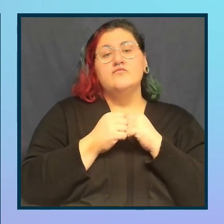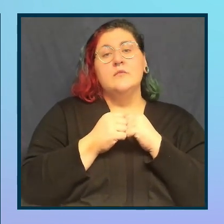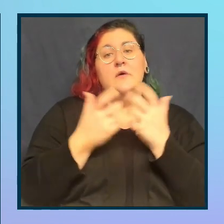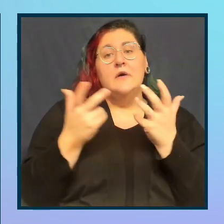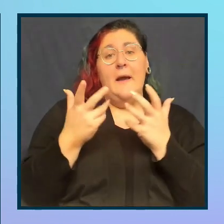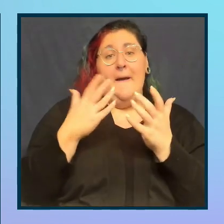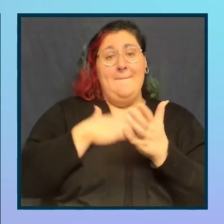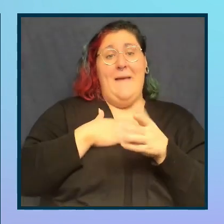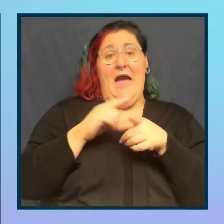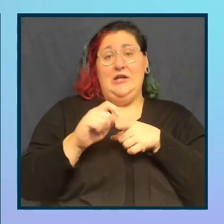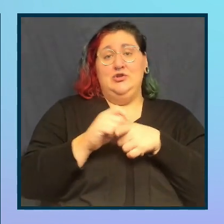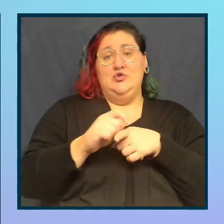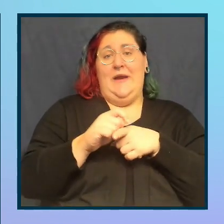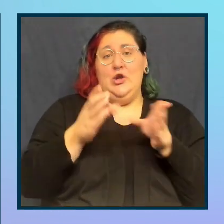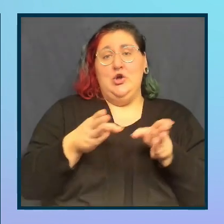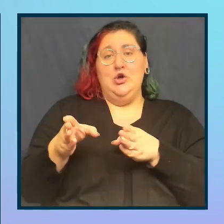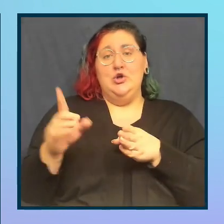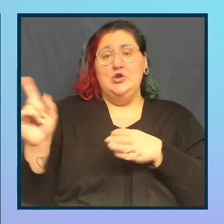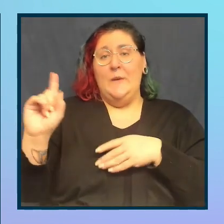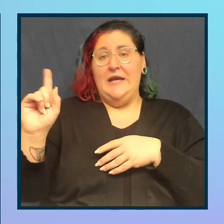Where's my trainers?